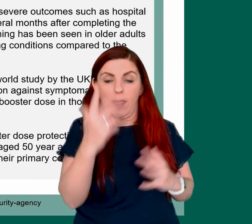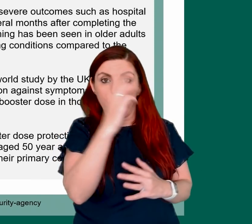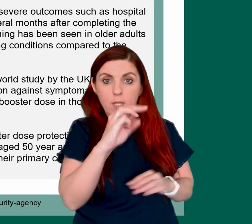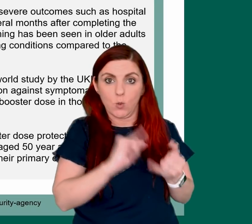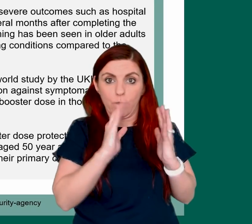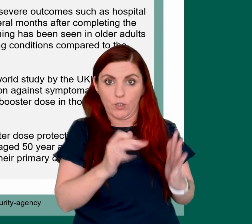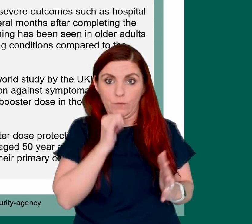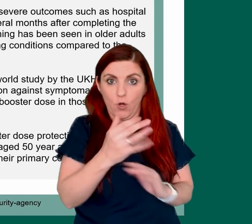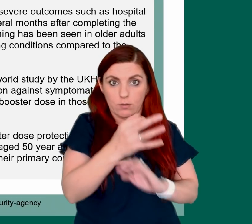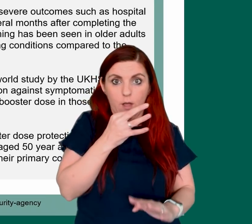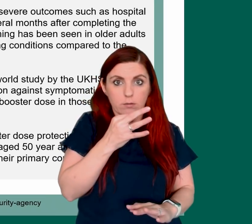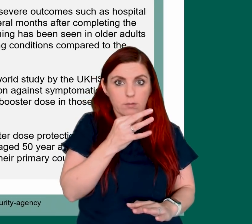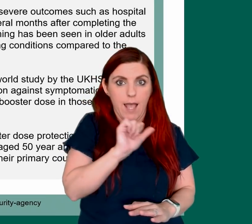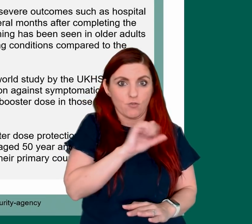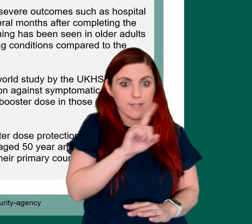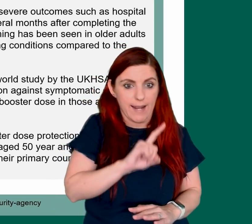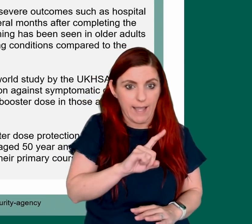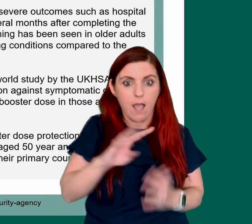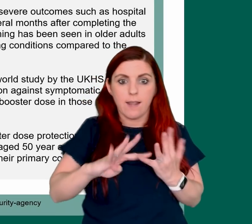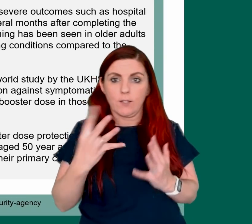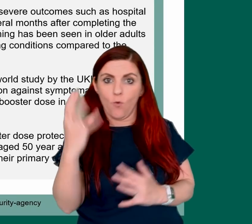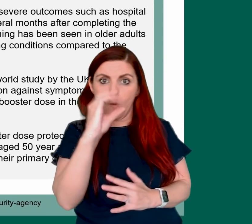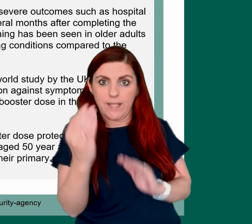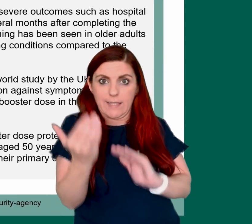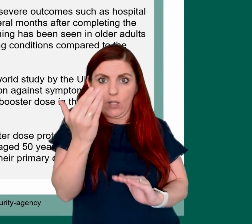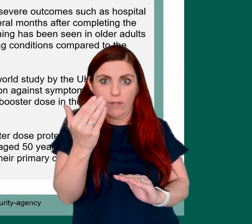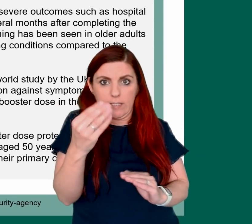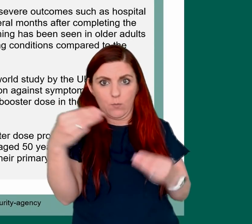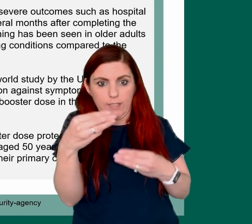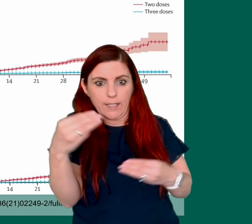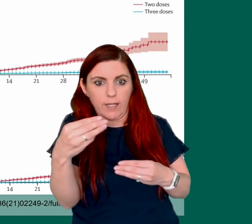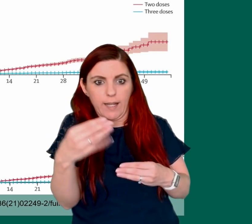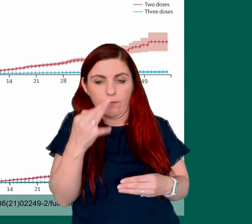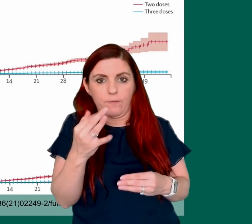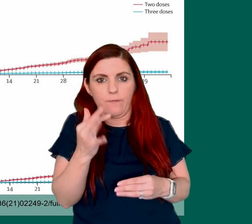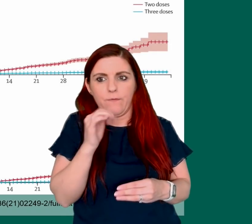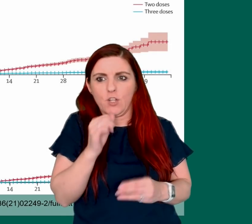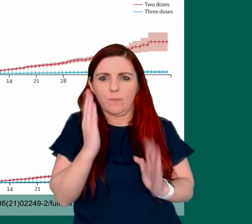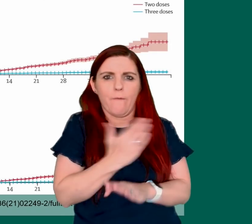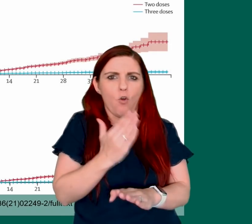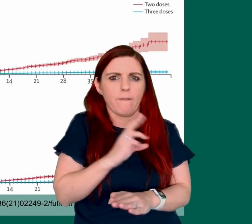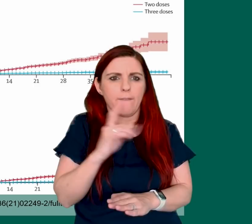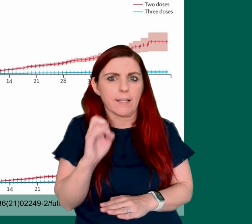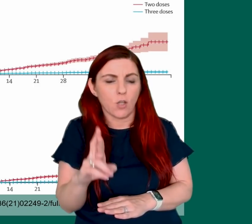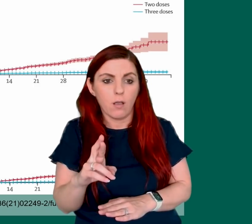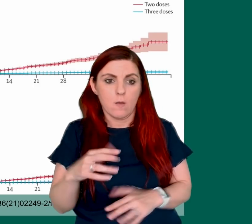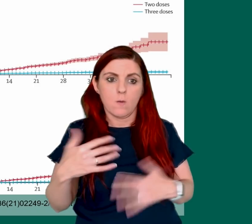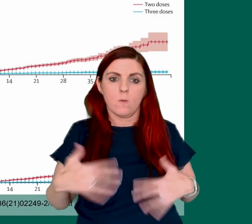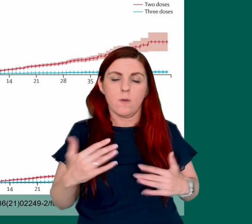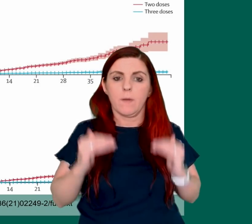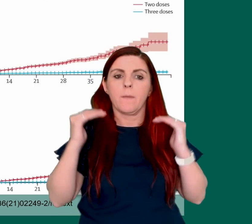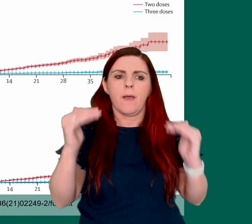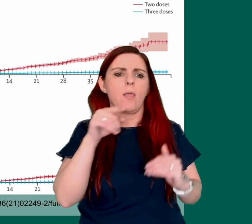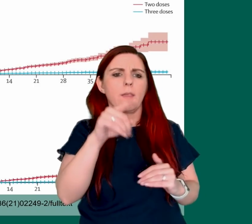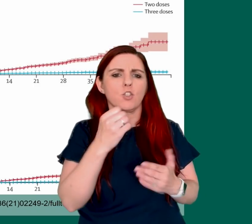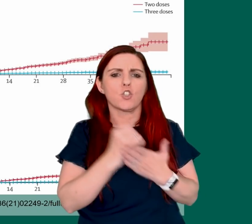got Pfizer. So good protection against symptomatic illness from the booster for those aged over 50. The Israel study, and Israel have always been